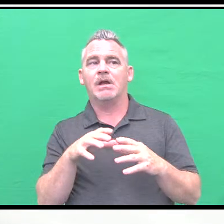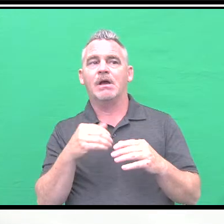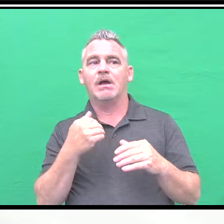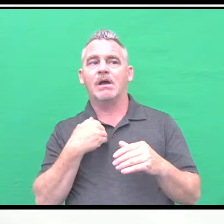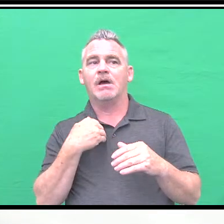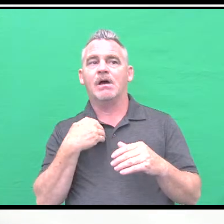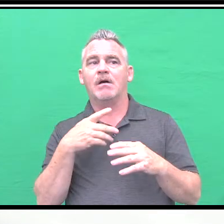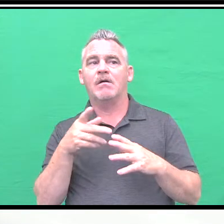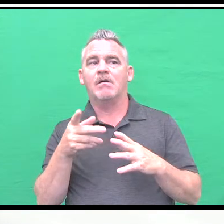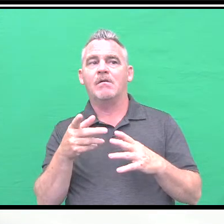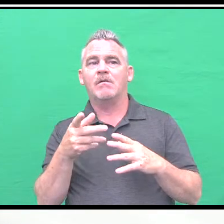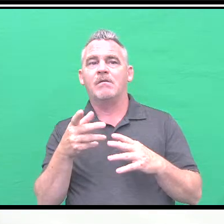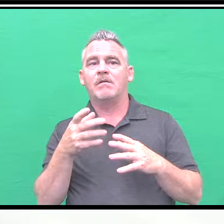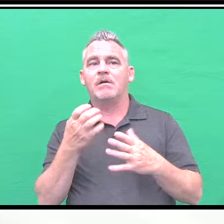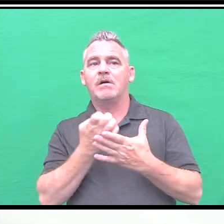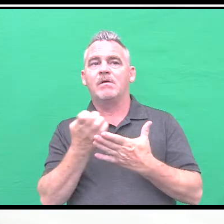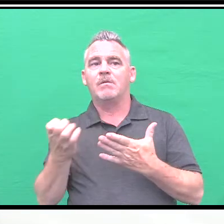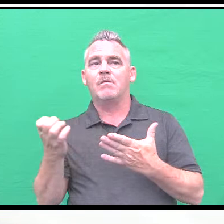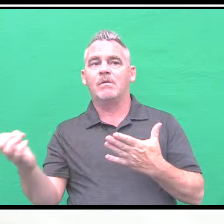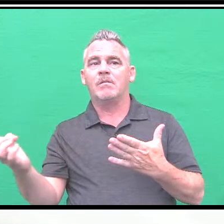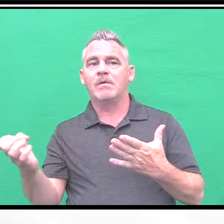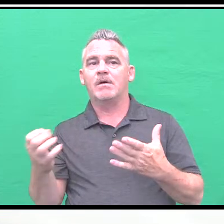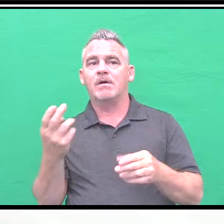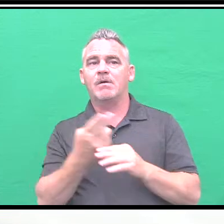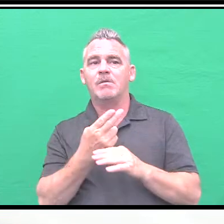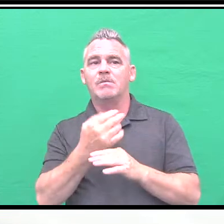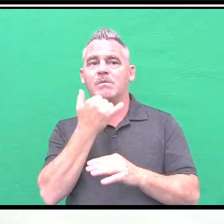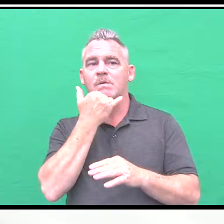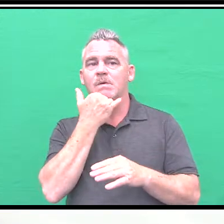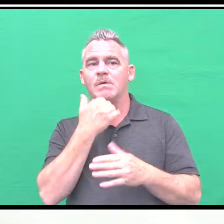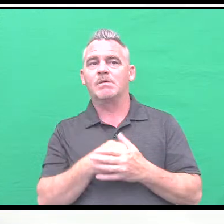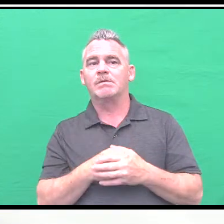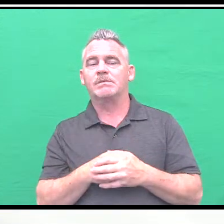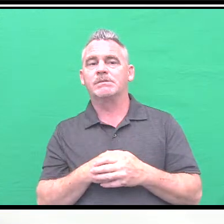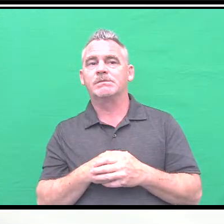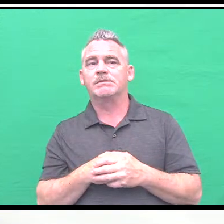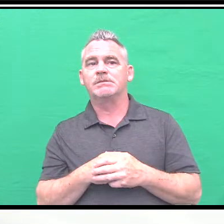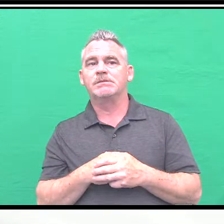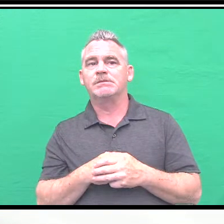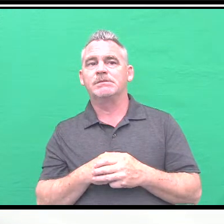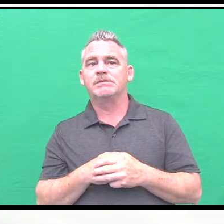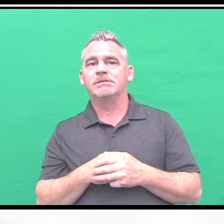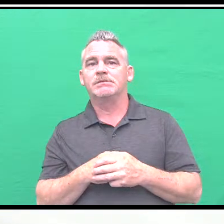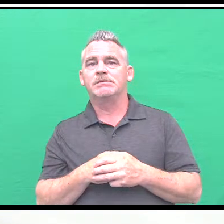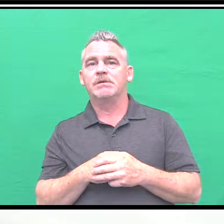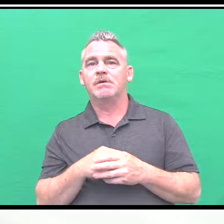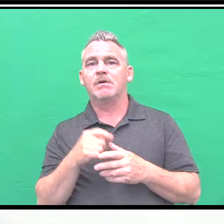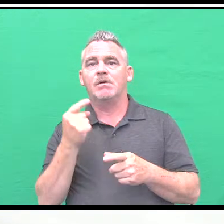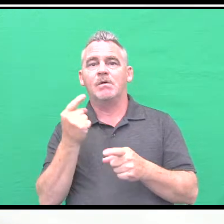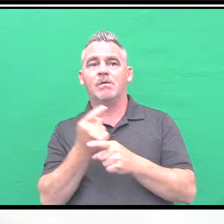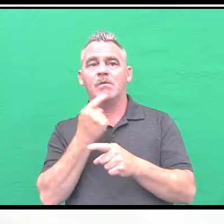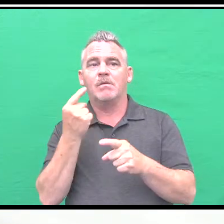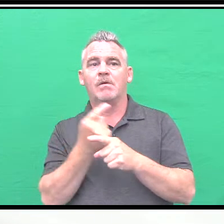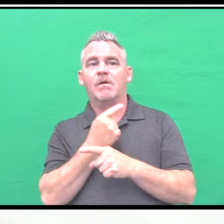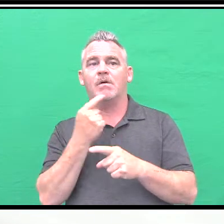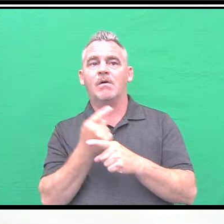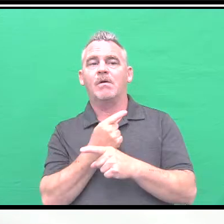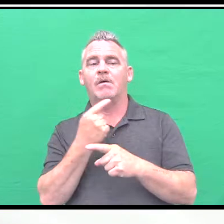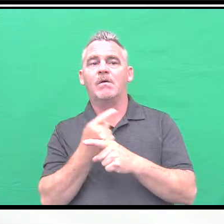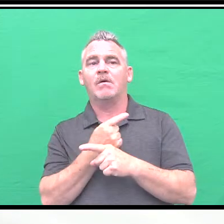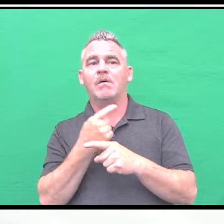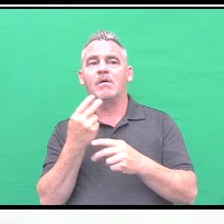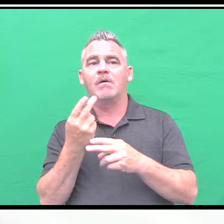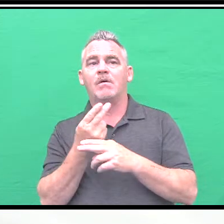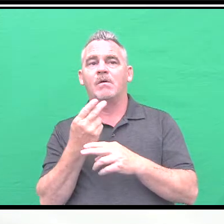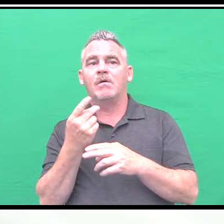use or insufficient maintenance. This policy focuses on the proper use and maintenance of our facilities and equipment,